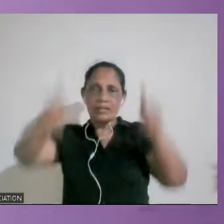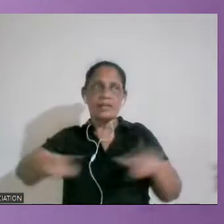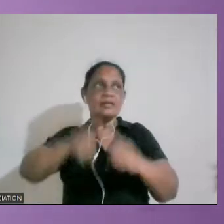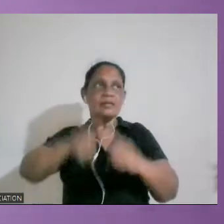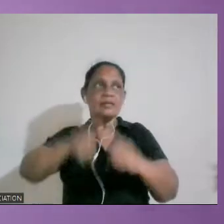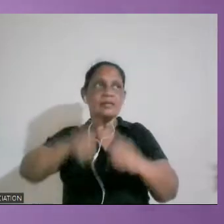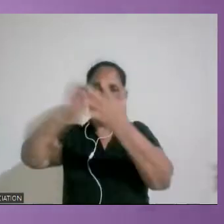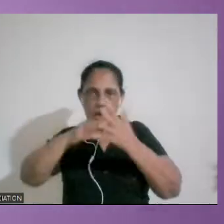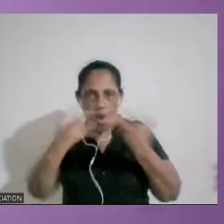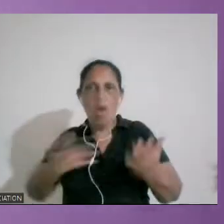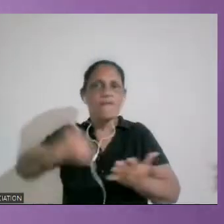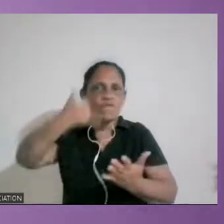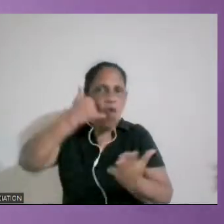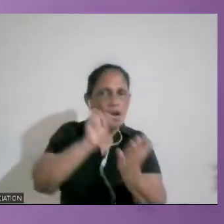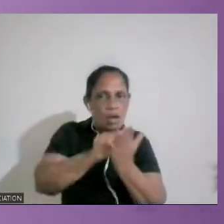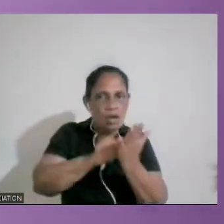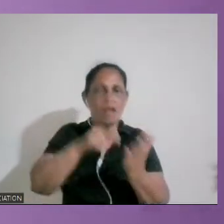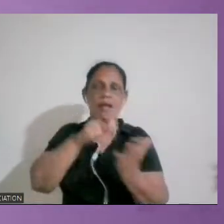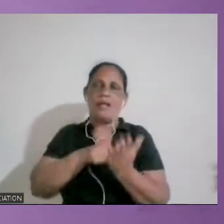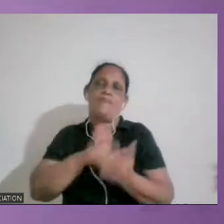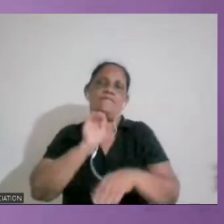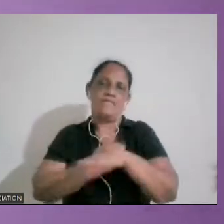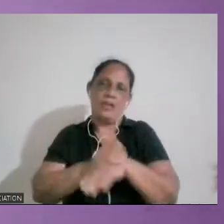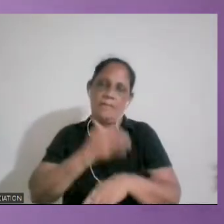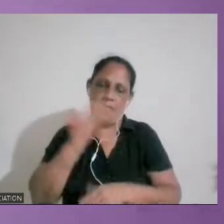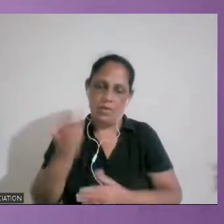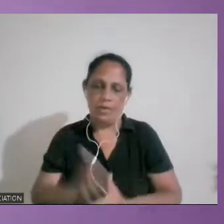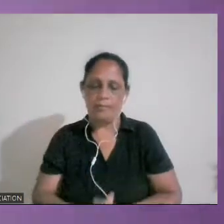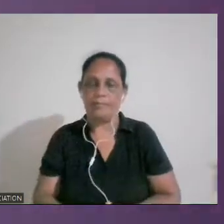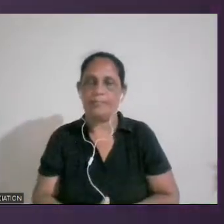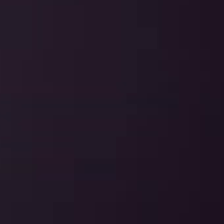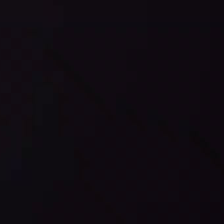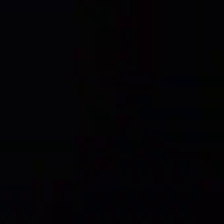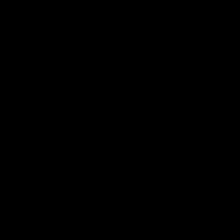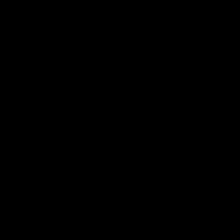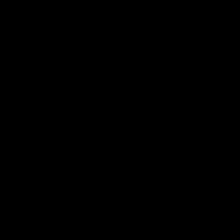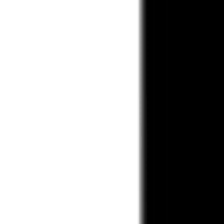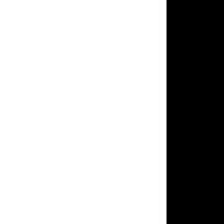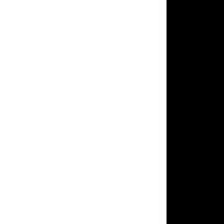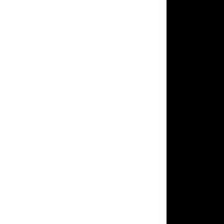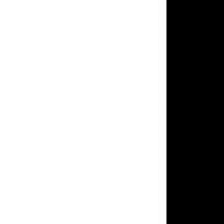calendar or you can use an app on your phone to track your periods.